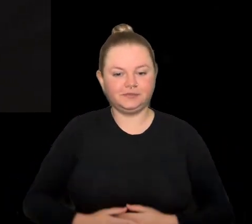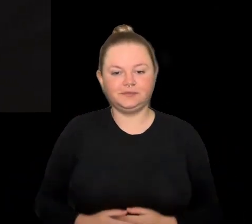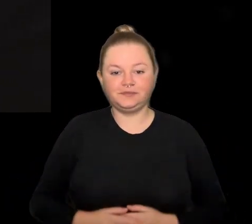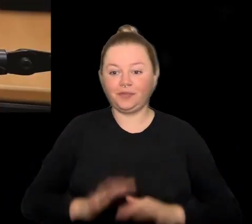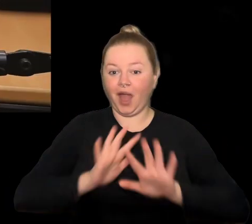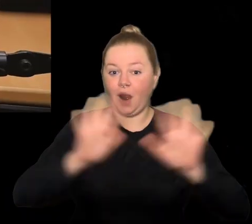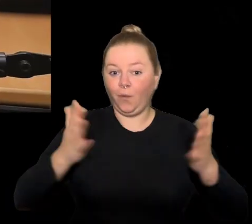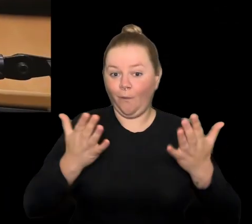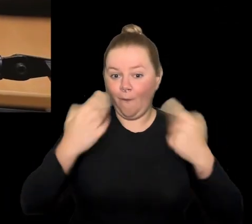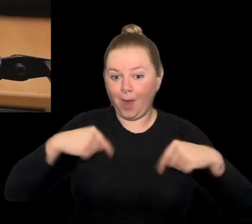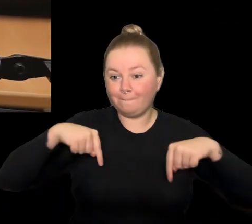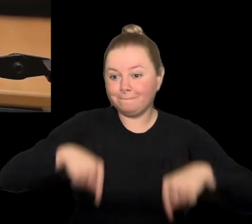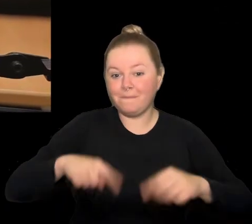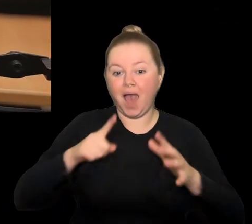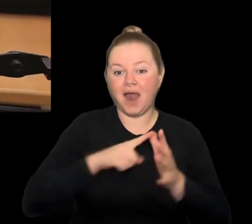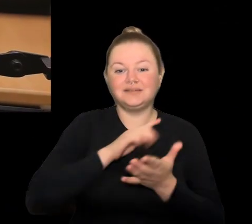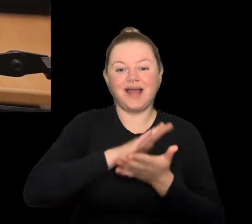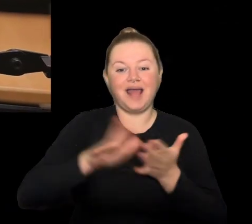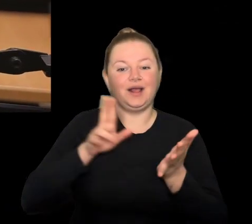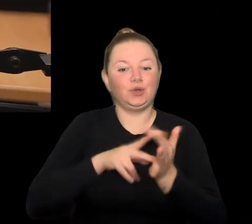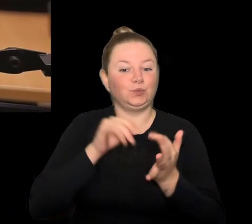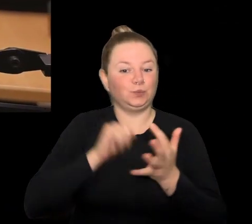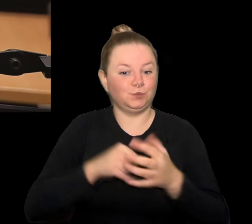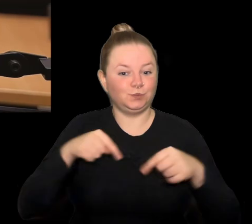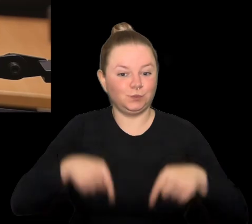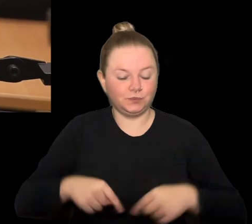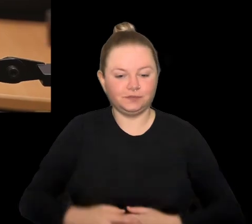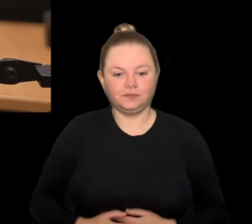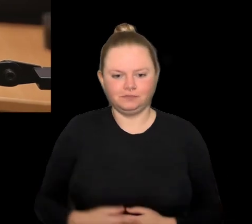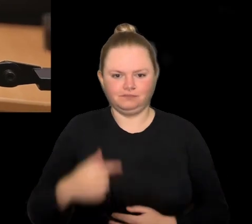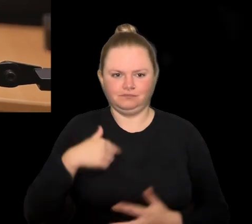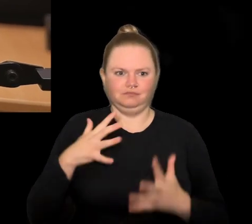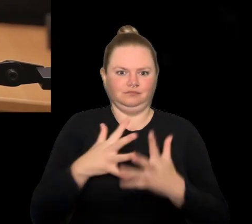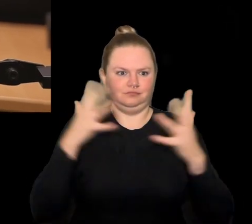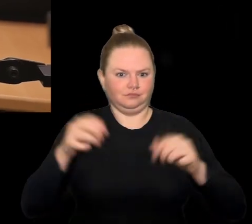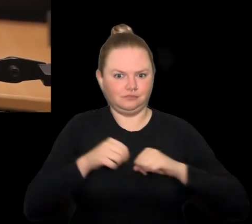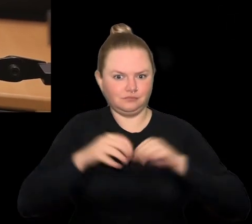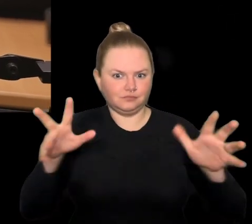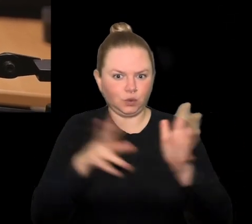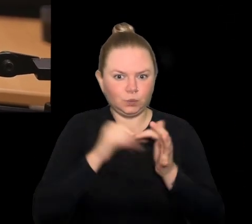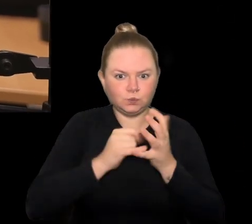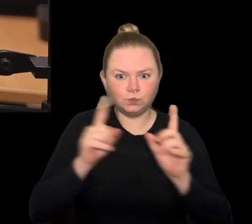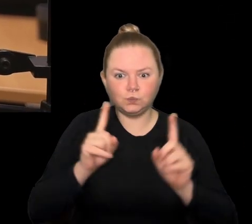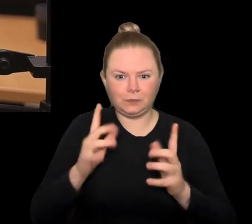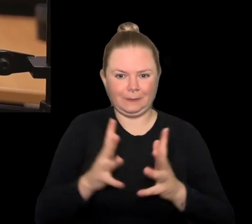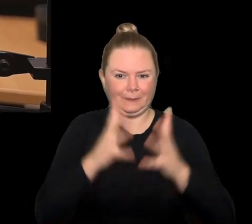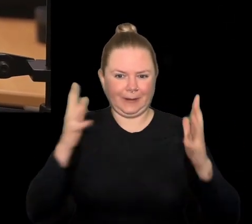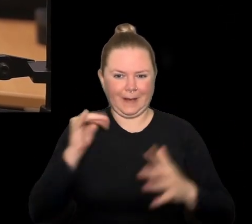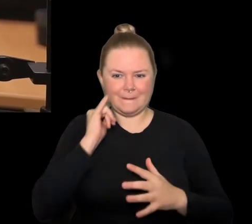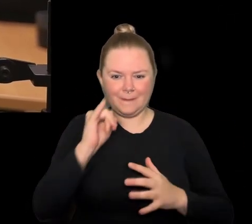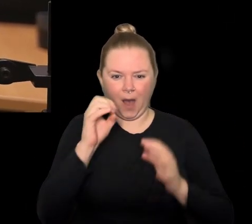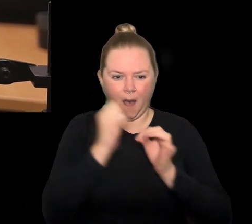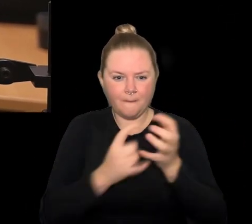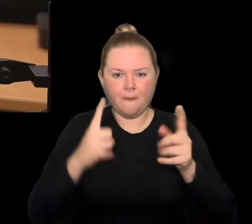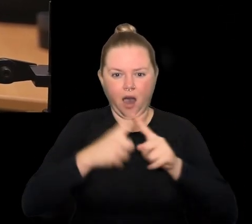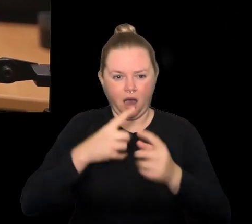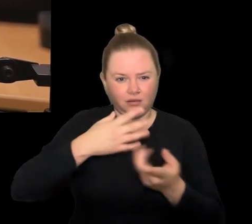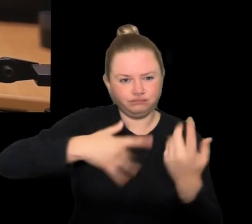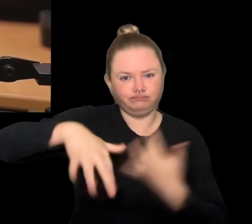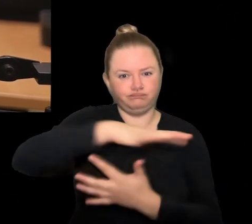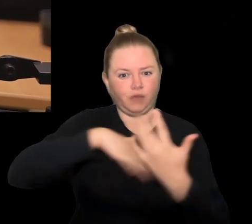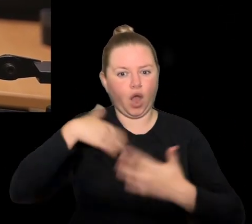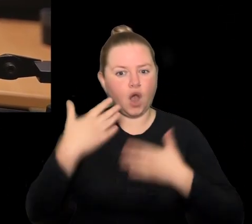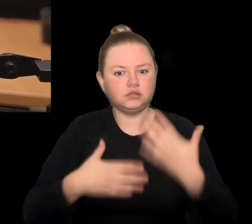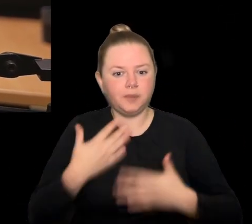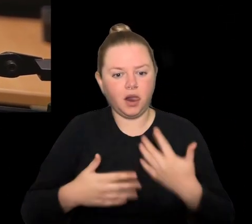News. Hello, and welcome to Alder Hey News. Our breaking news story is that there is a big bad bug